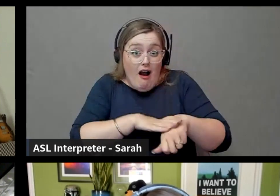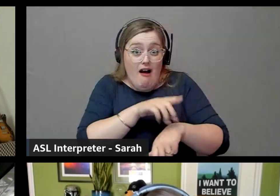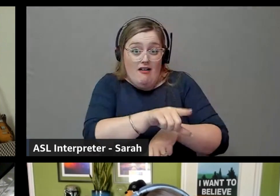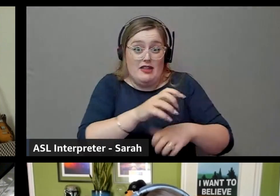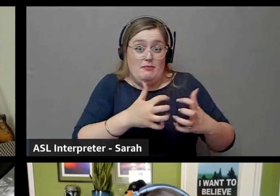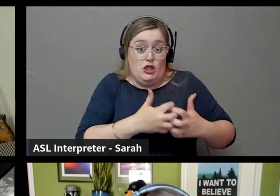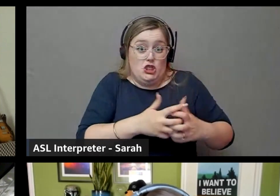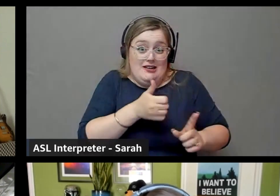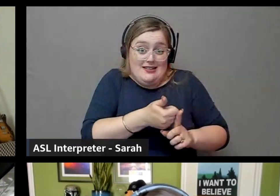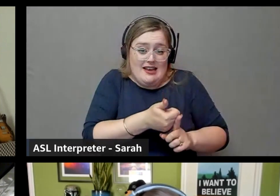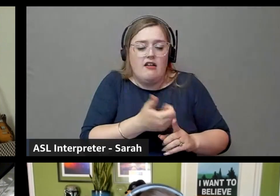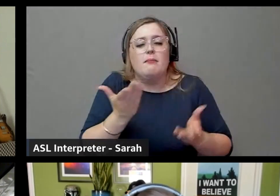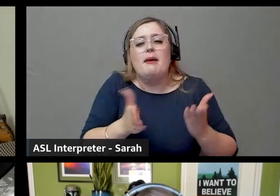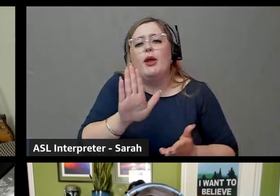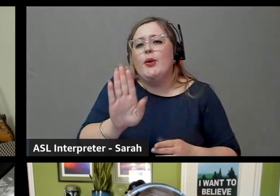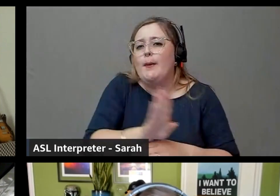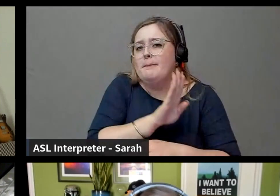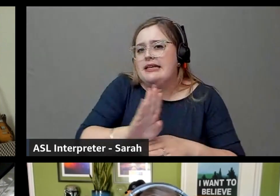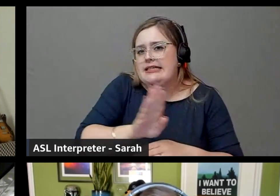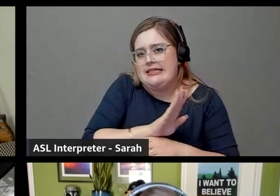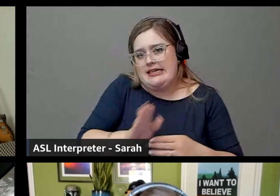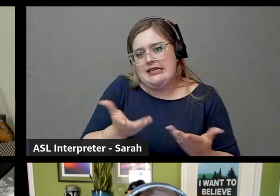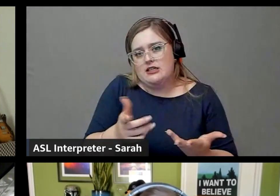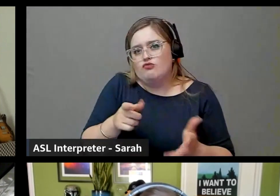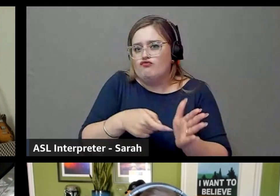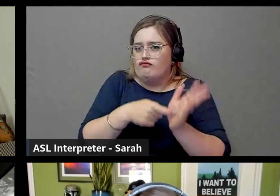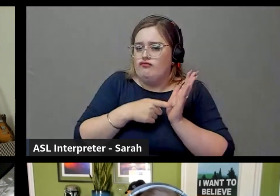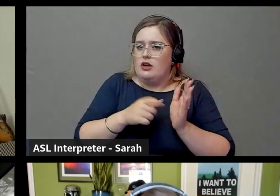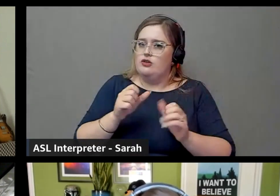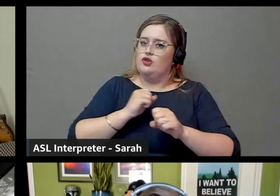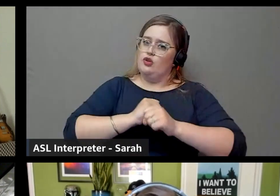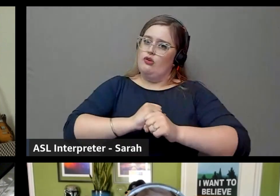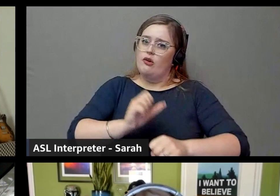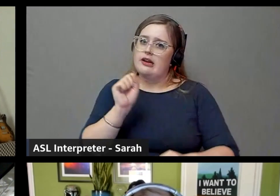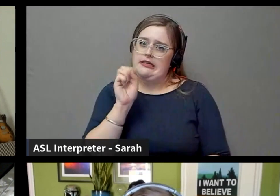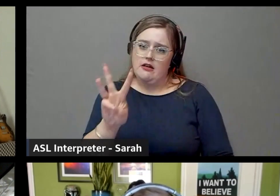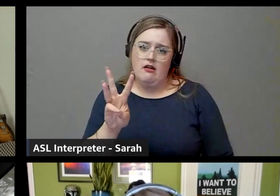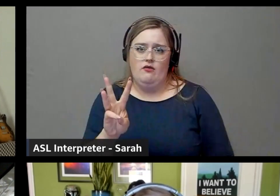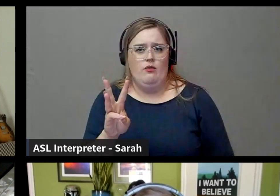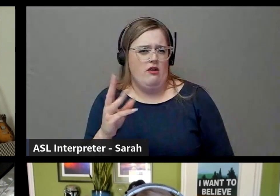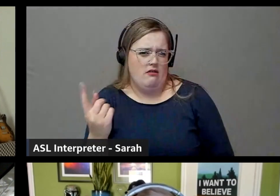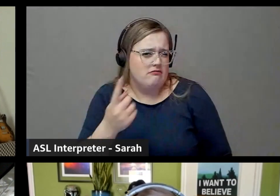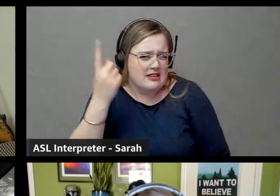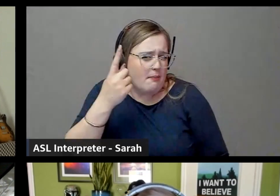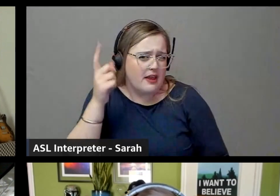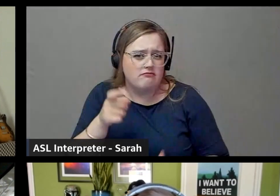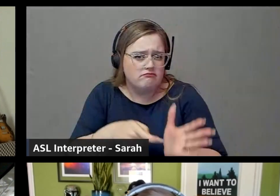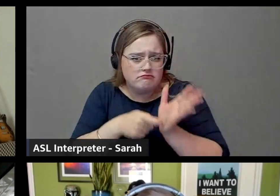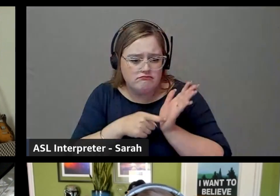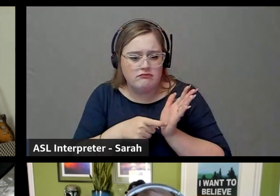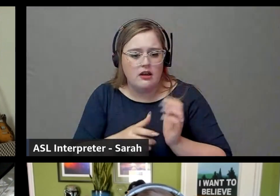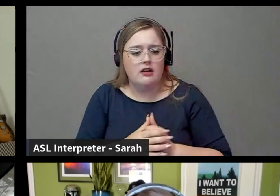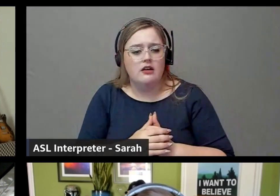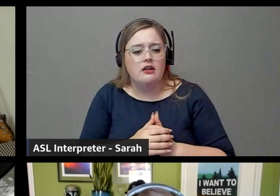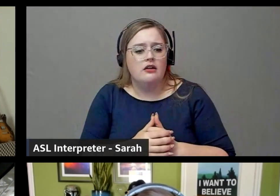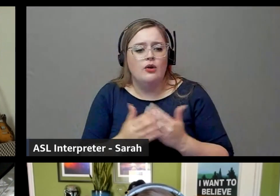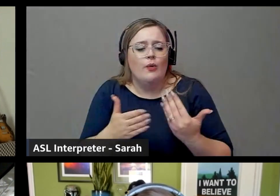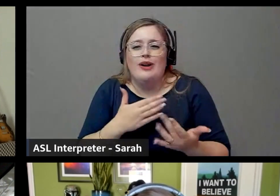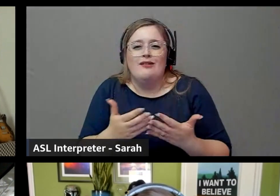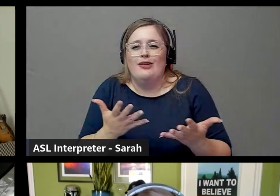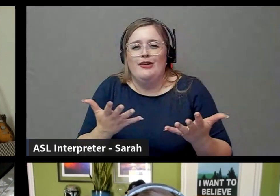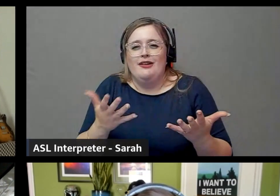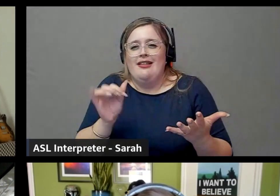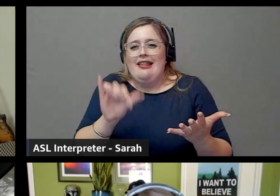your business or your use case requires security software or something like that. Whatever it is, the big problem